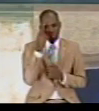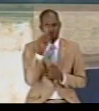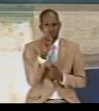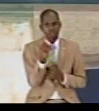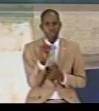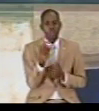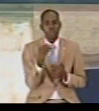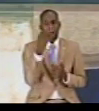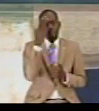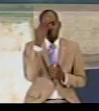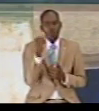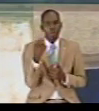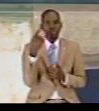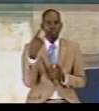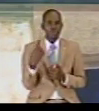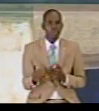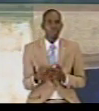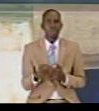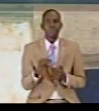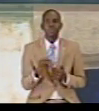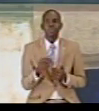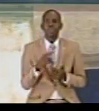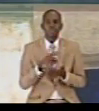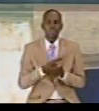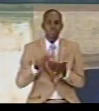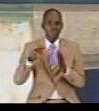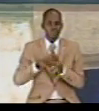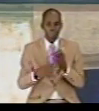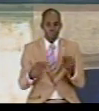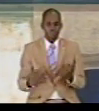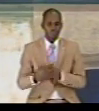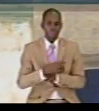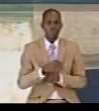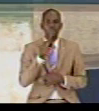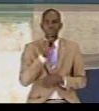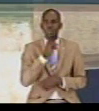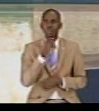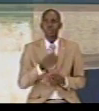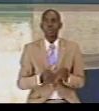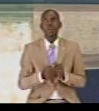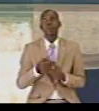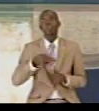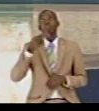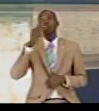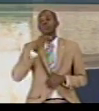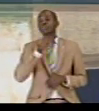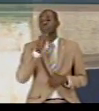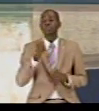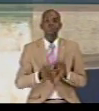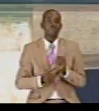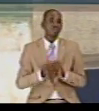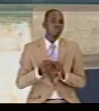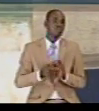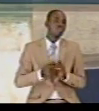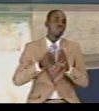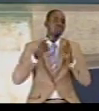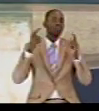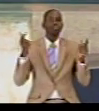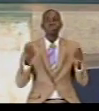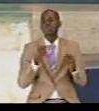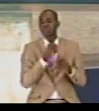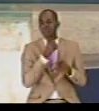your righteousness of today is not higher, is not greater, is not purer, is